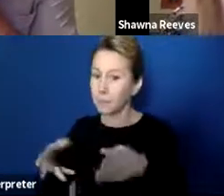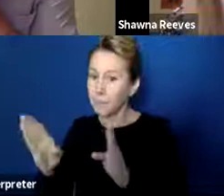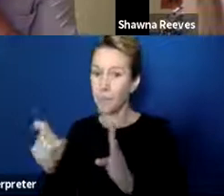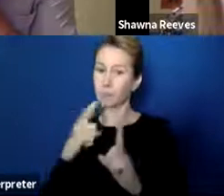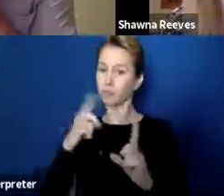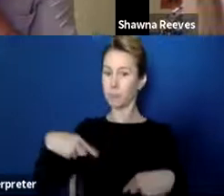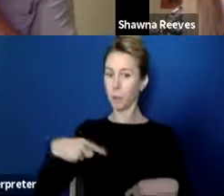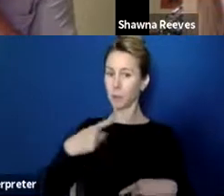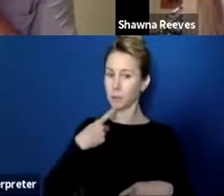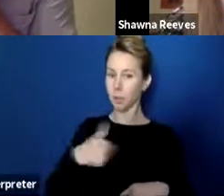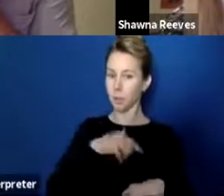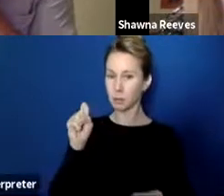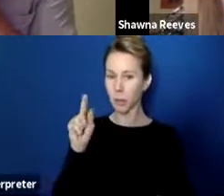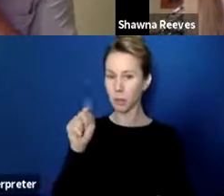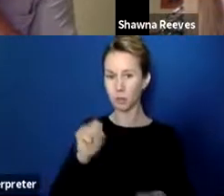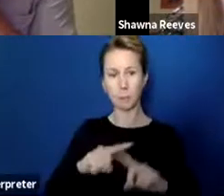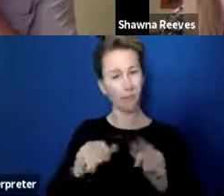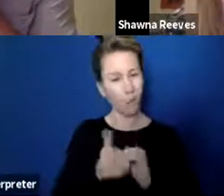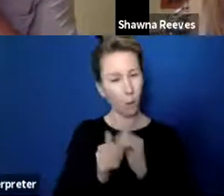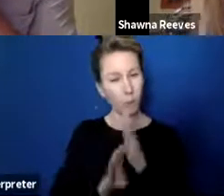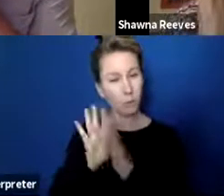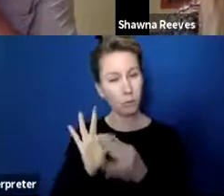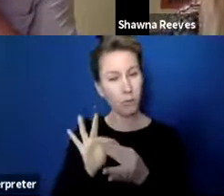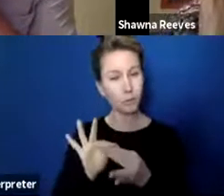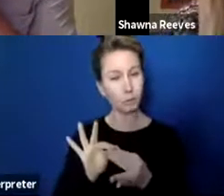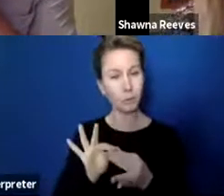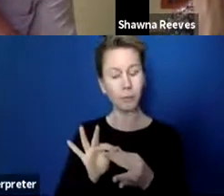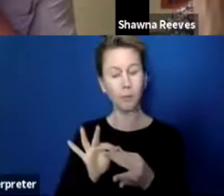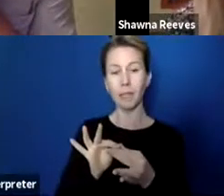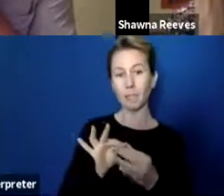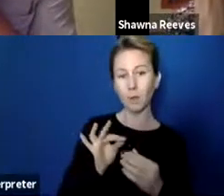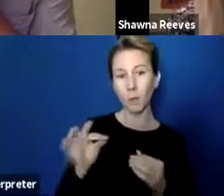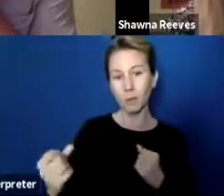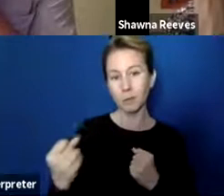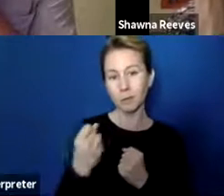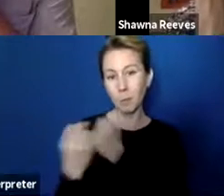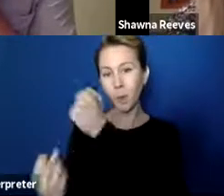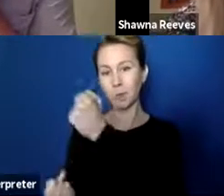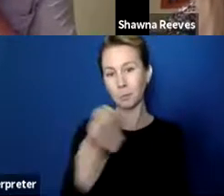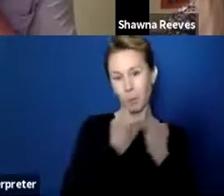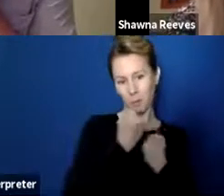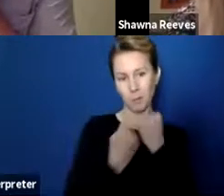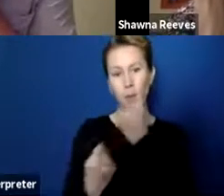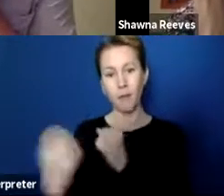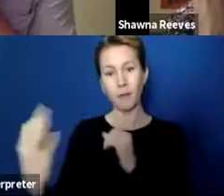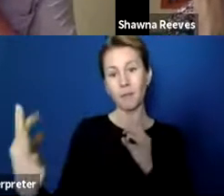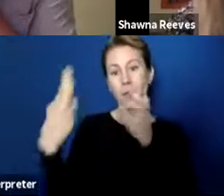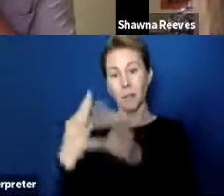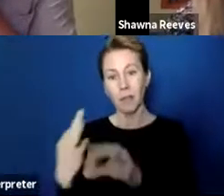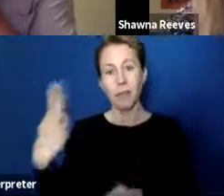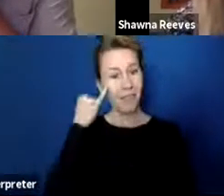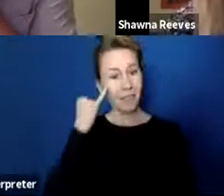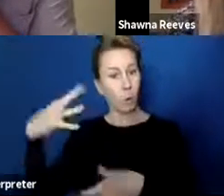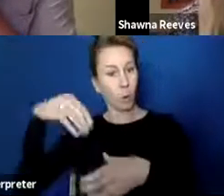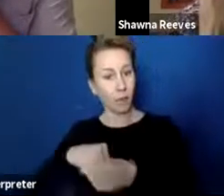worrying about how that's going to carry the virus. We were trying to think of ways to be inventive. And as Benson says, facilities have